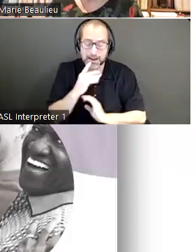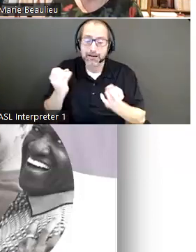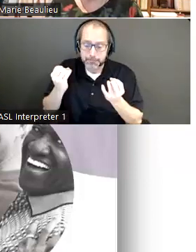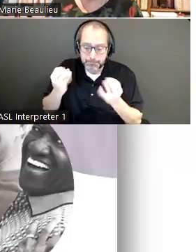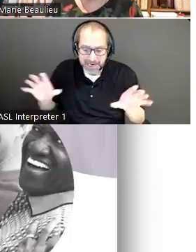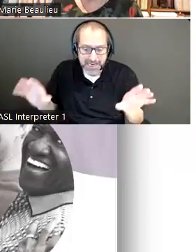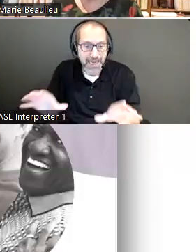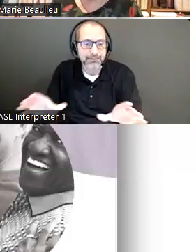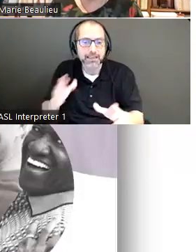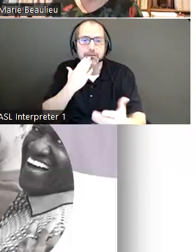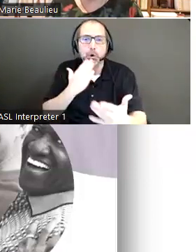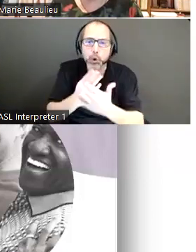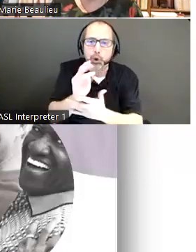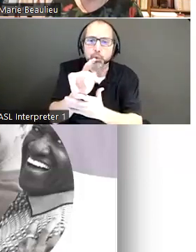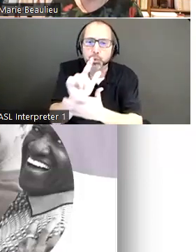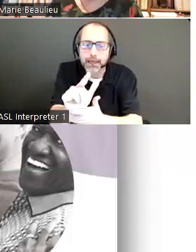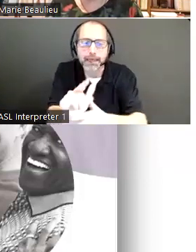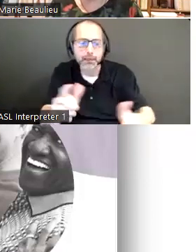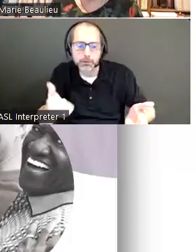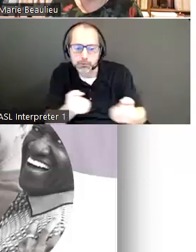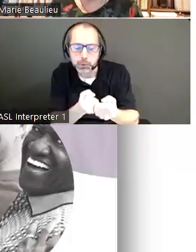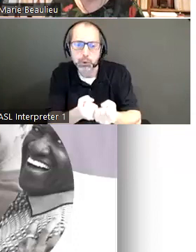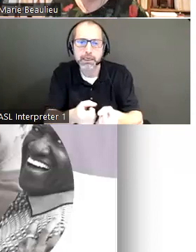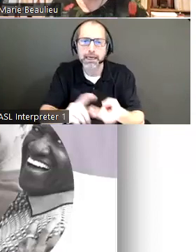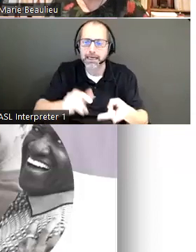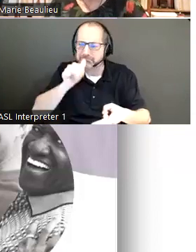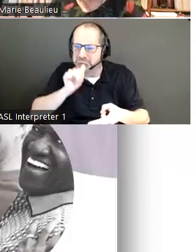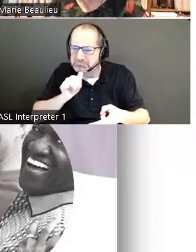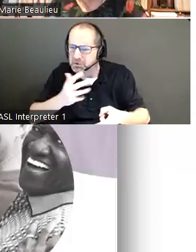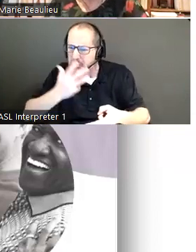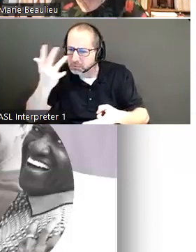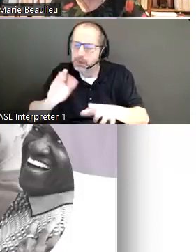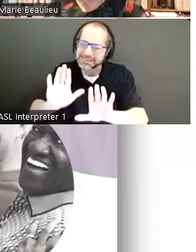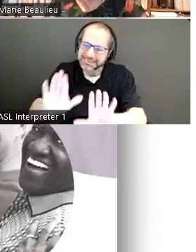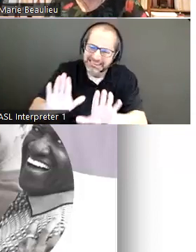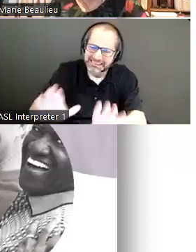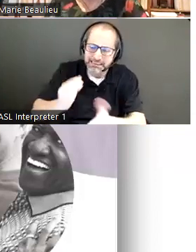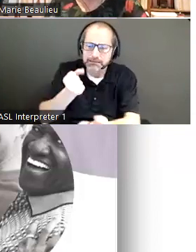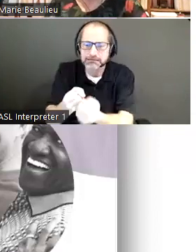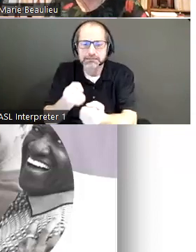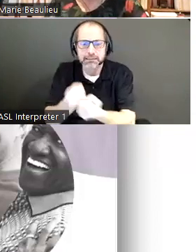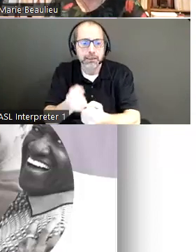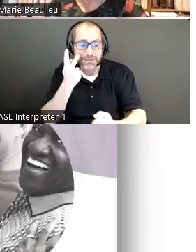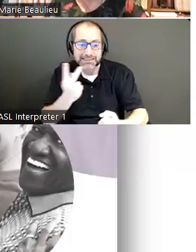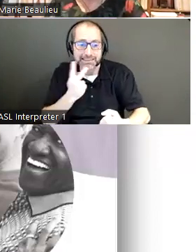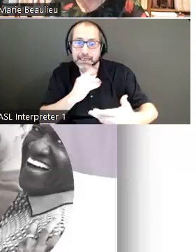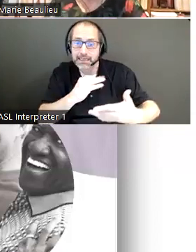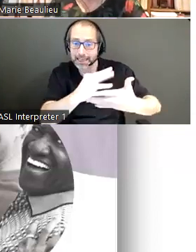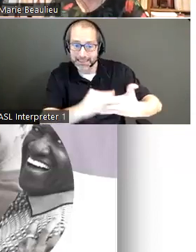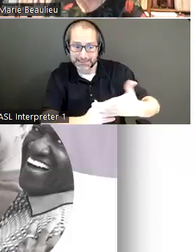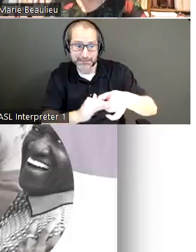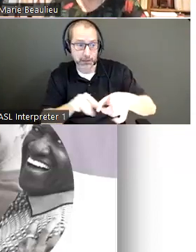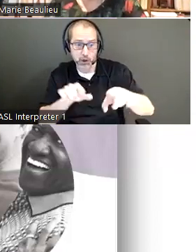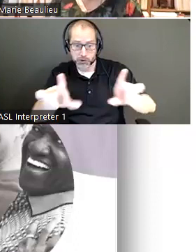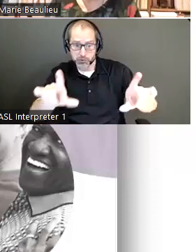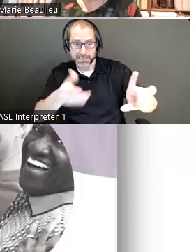countering intolerance are proposed. So as you can see from the brief list on the screen, the